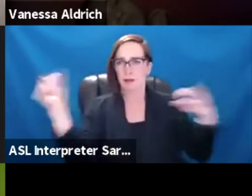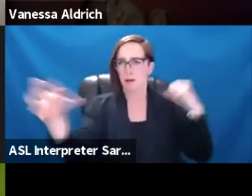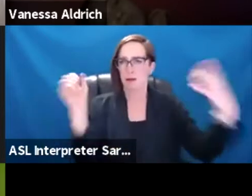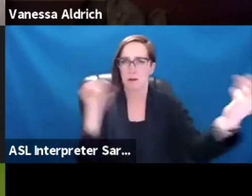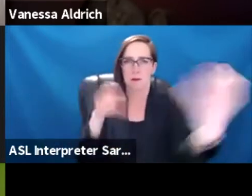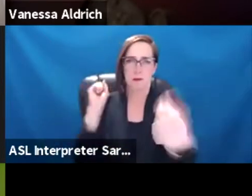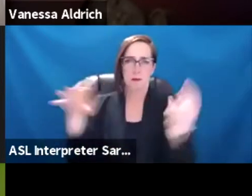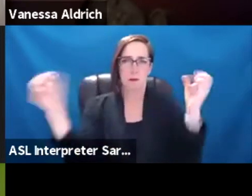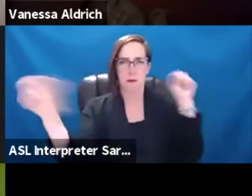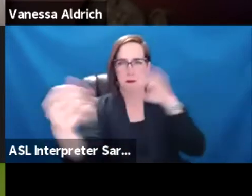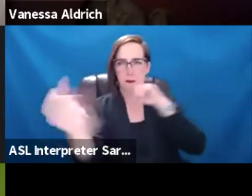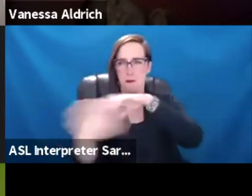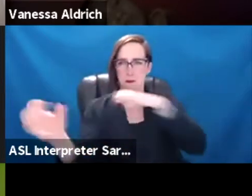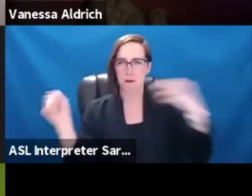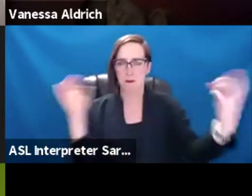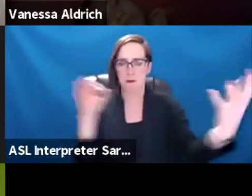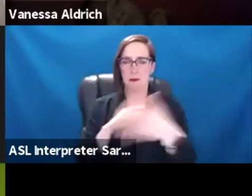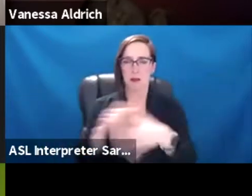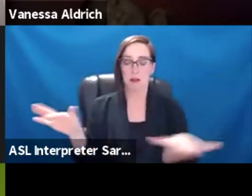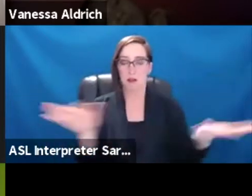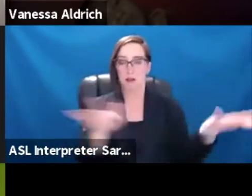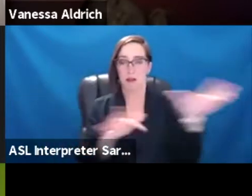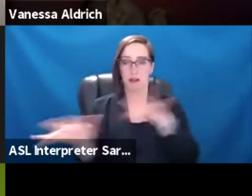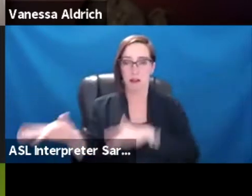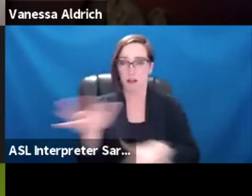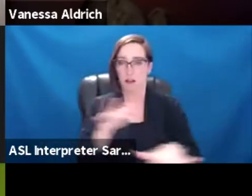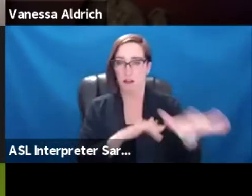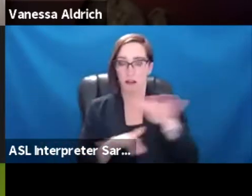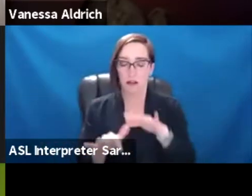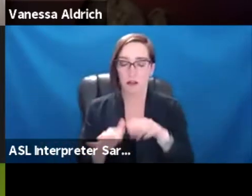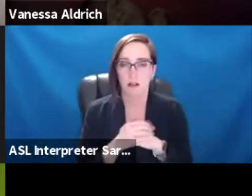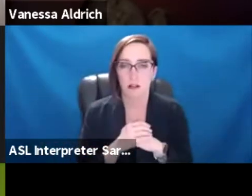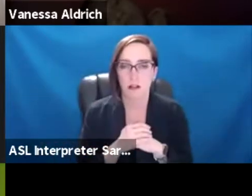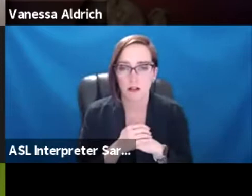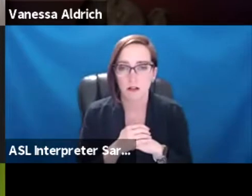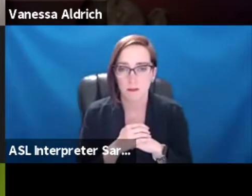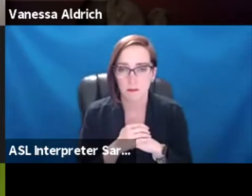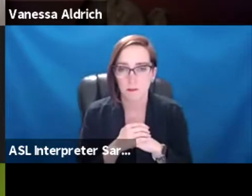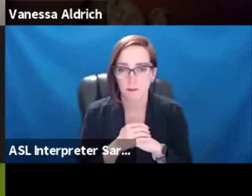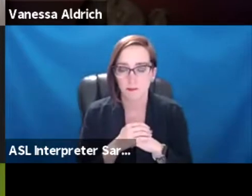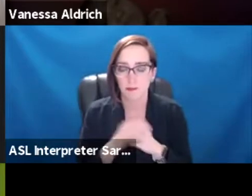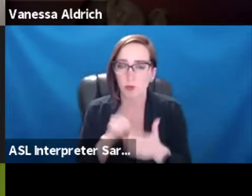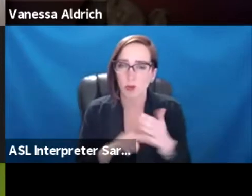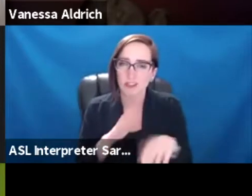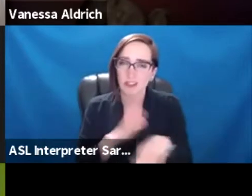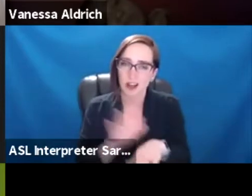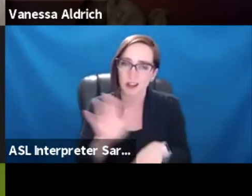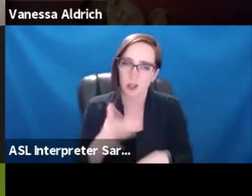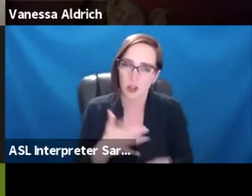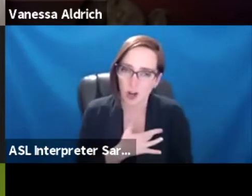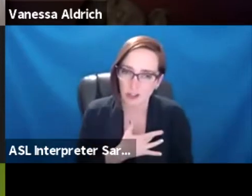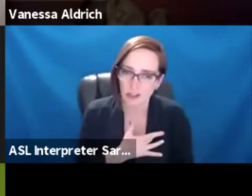sounding, speaking to, giving voice to whatever it is that's on our hearts.